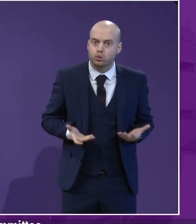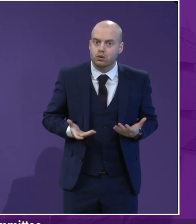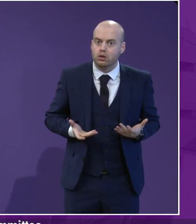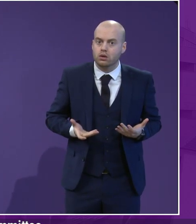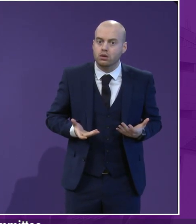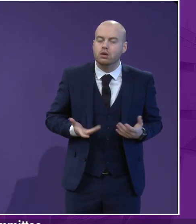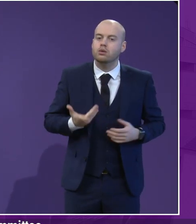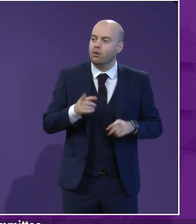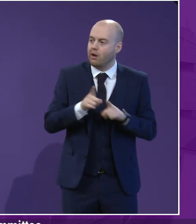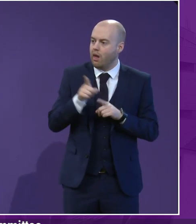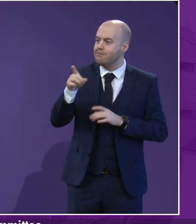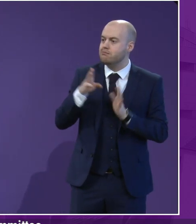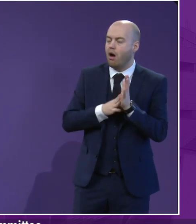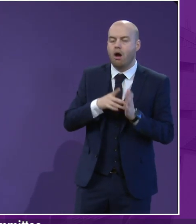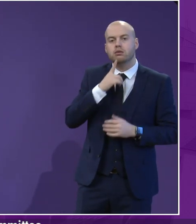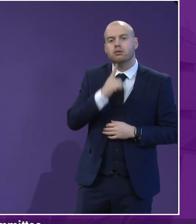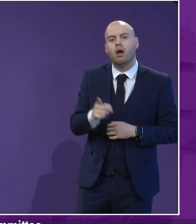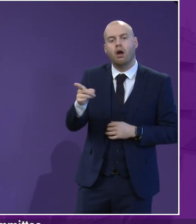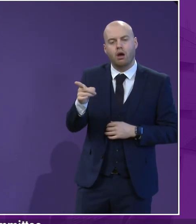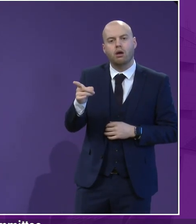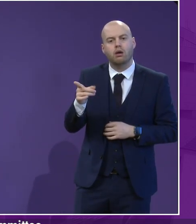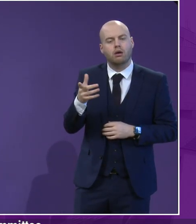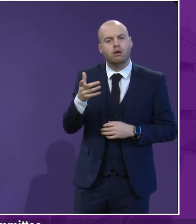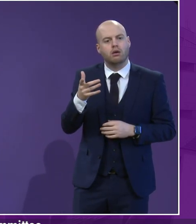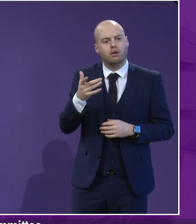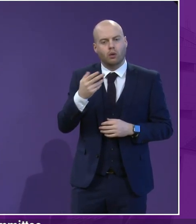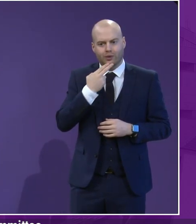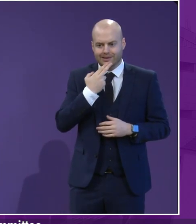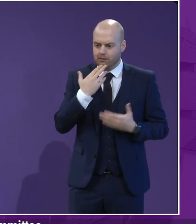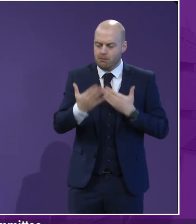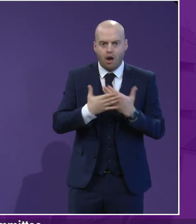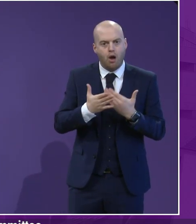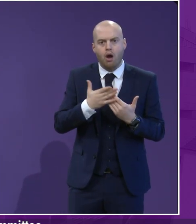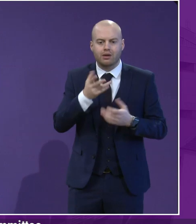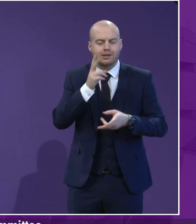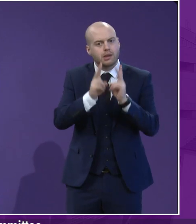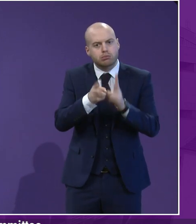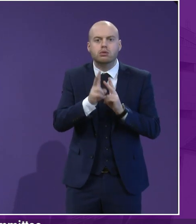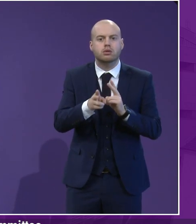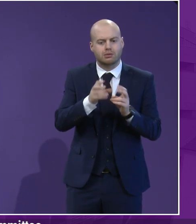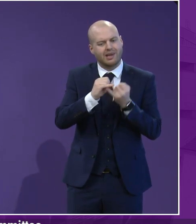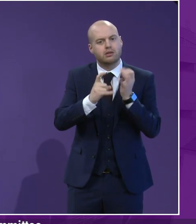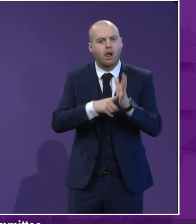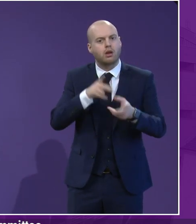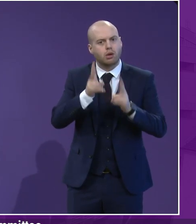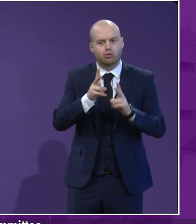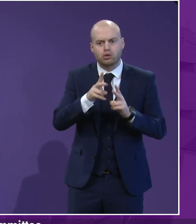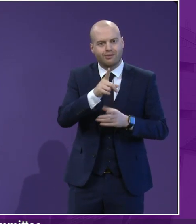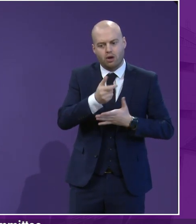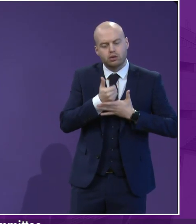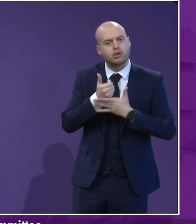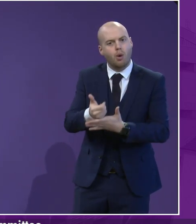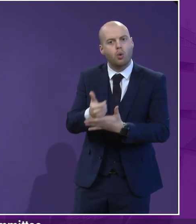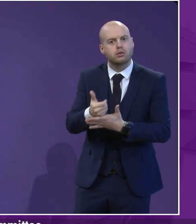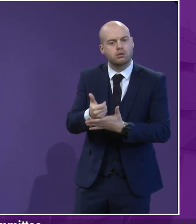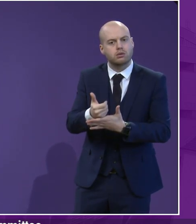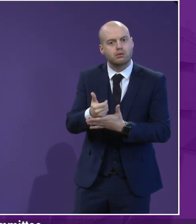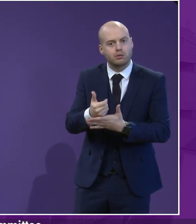interpreters available if a BSL student came to the university. And what Mark was saying,